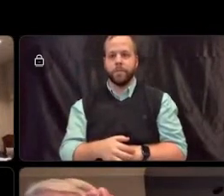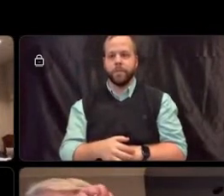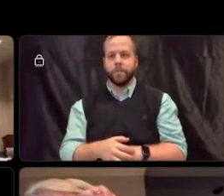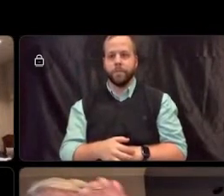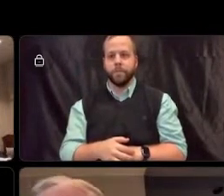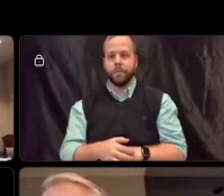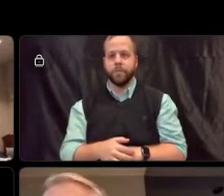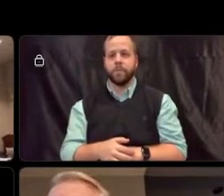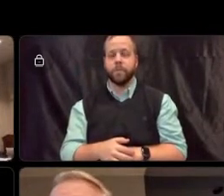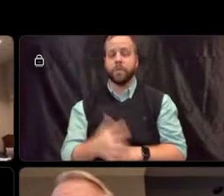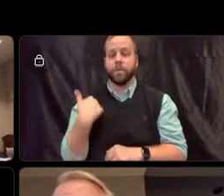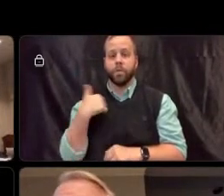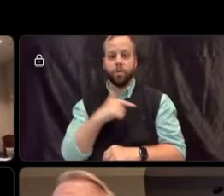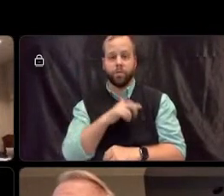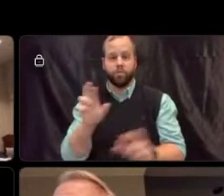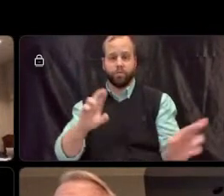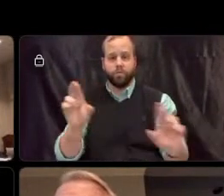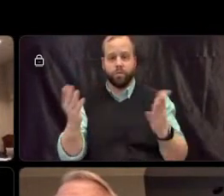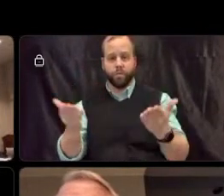We ready for a motion?